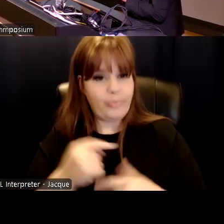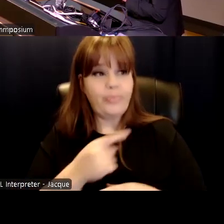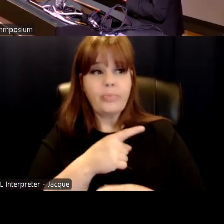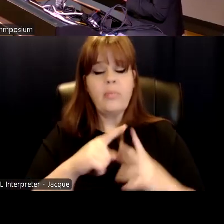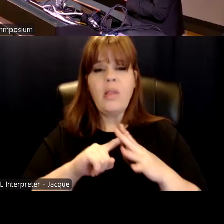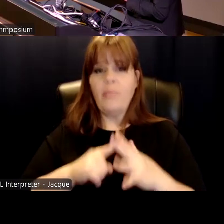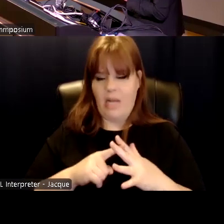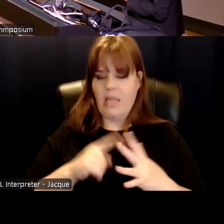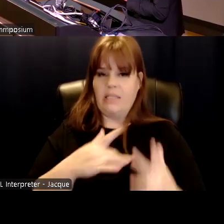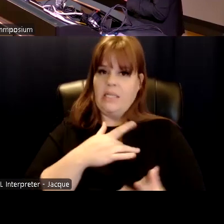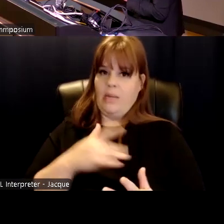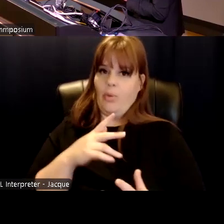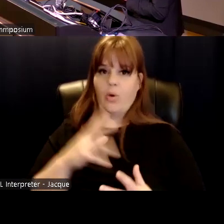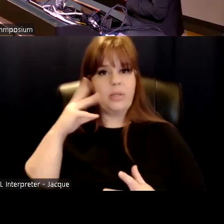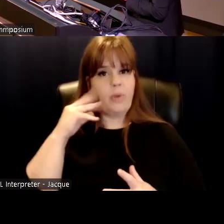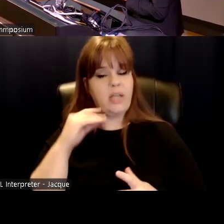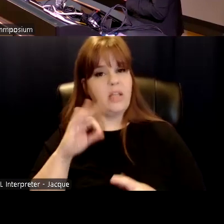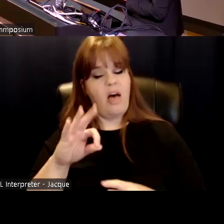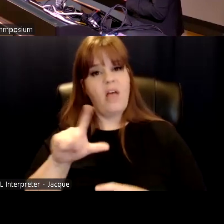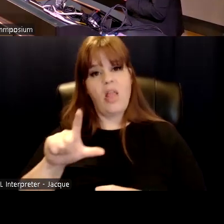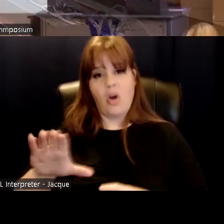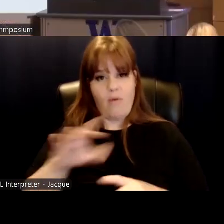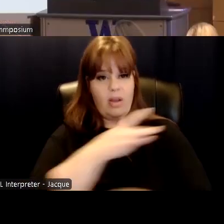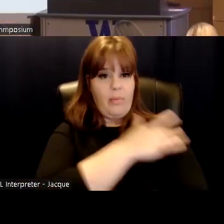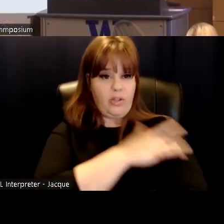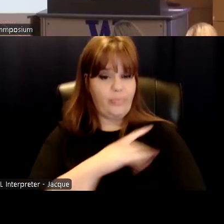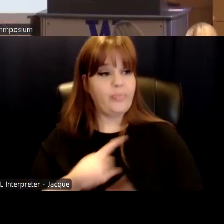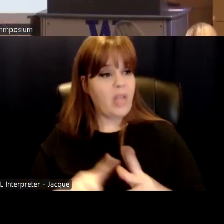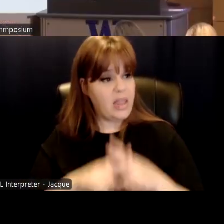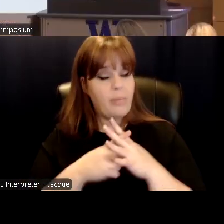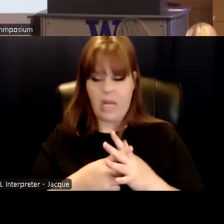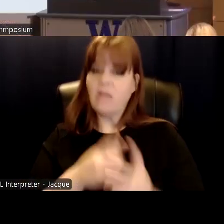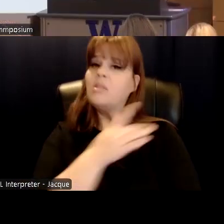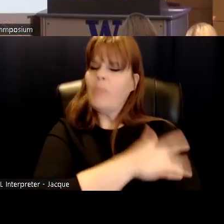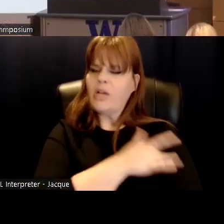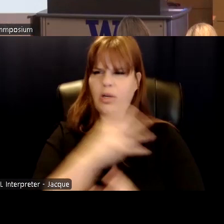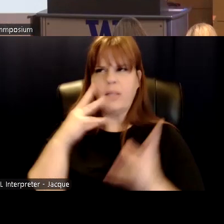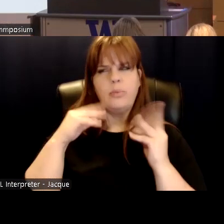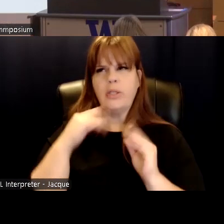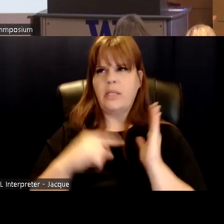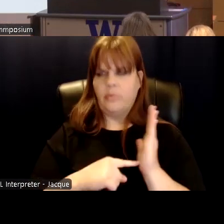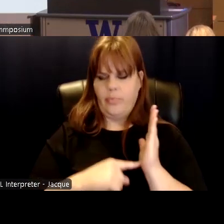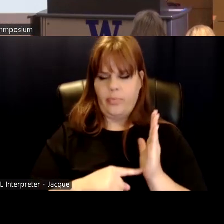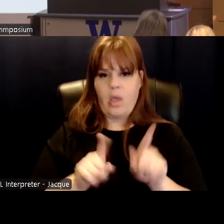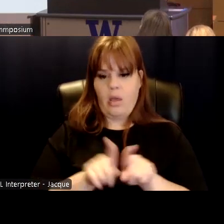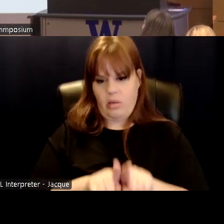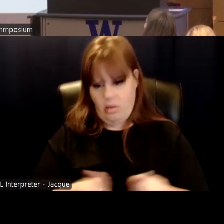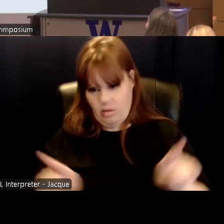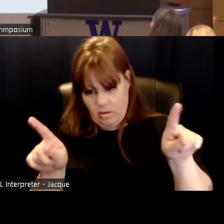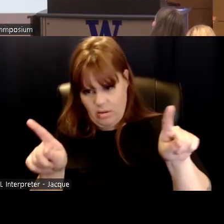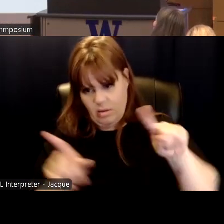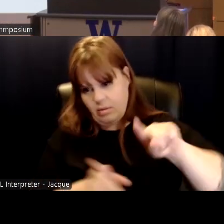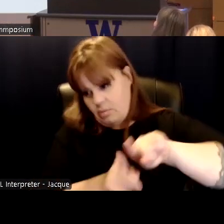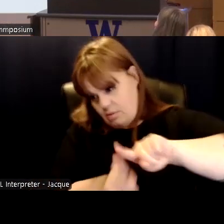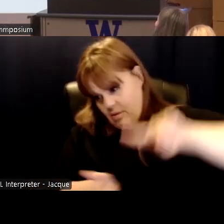typical journey of a long COVID patient. In the beginning, the patient has symptoms, and the first branch point is they have to associate their symptoms with